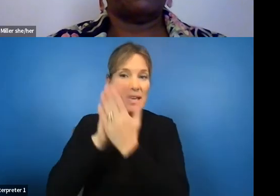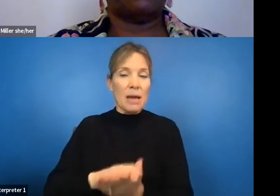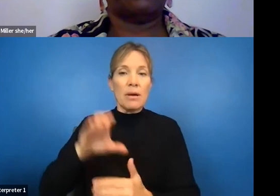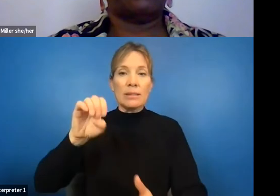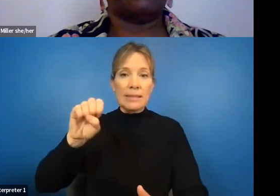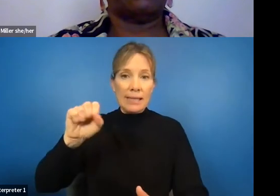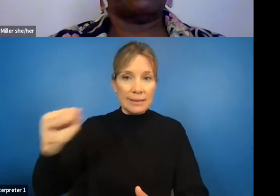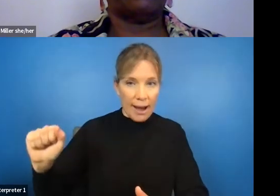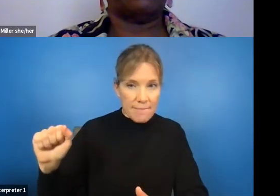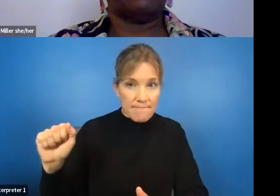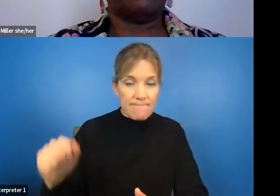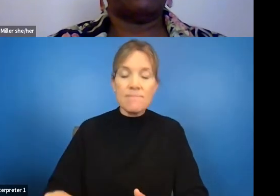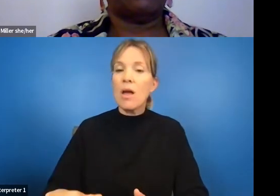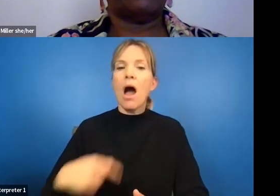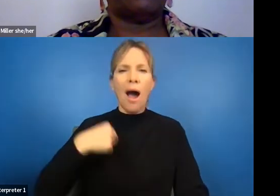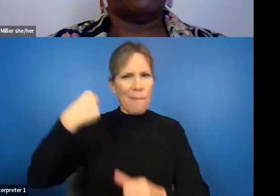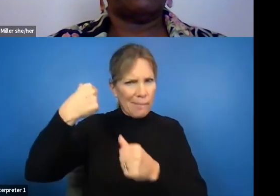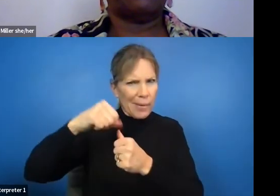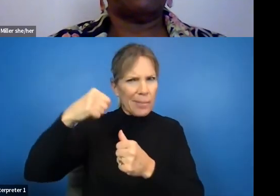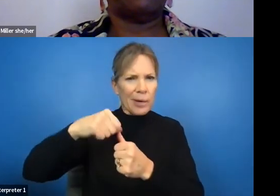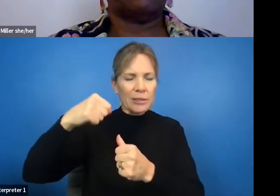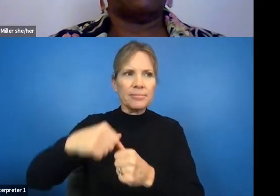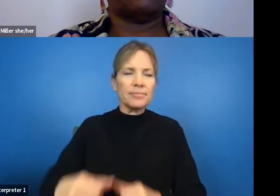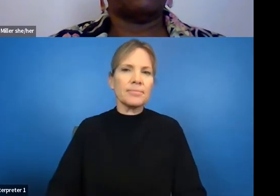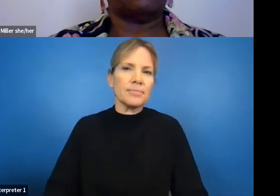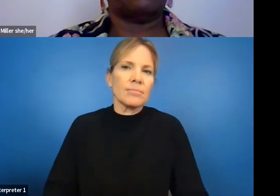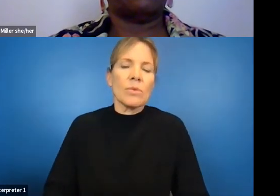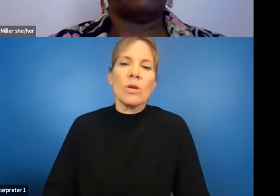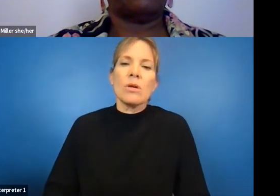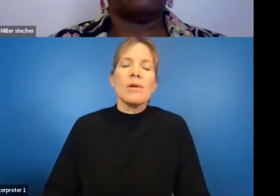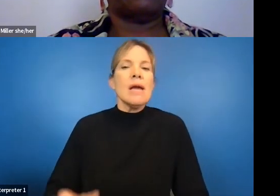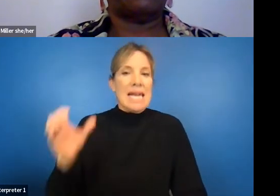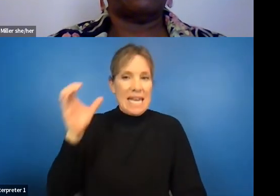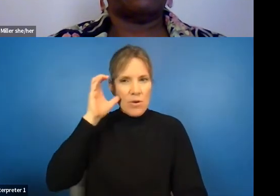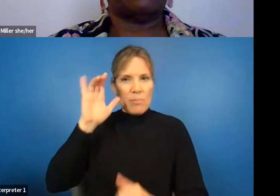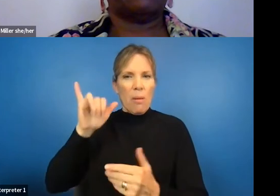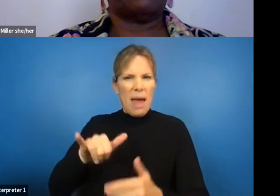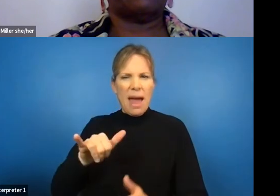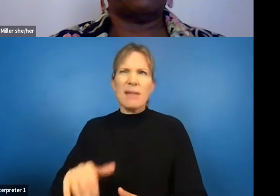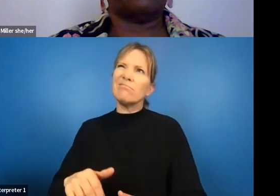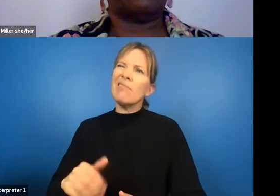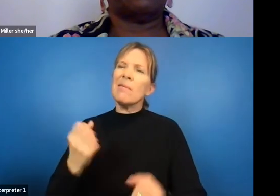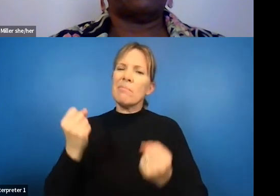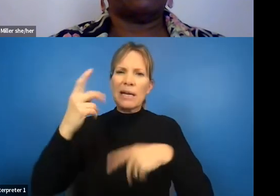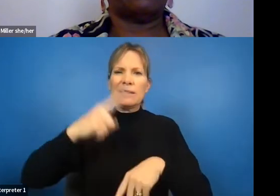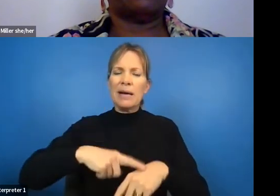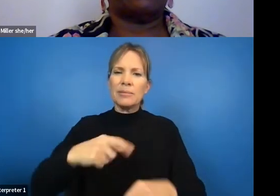CESSA. And I remember hearing about it, and you know,